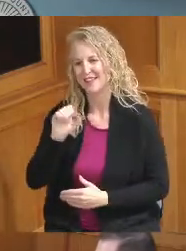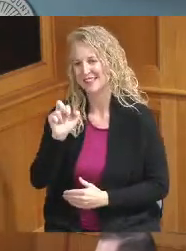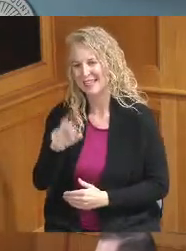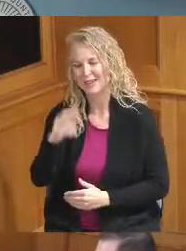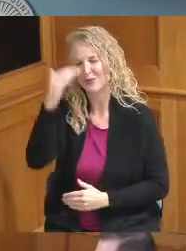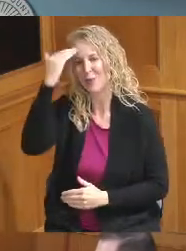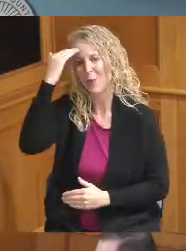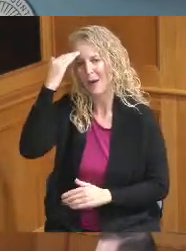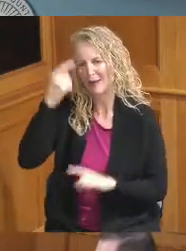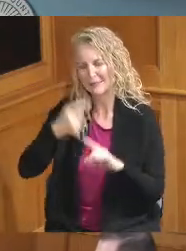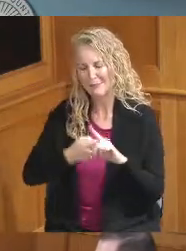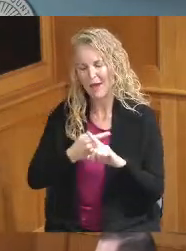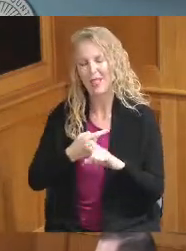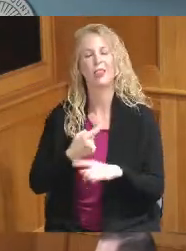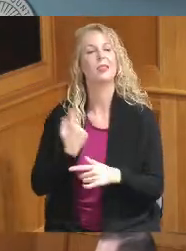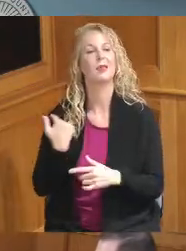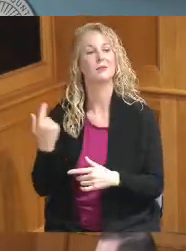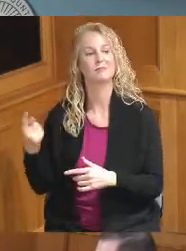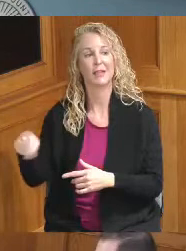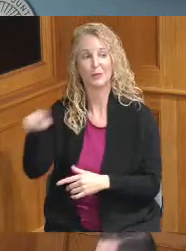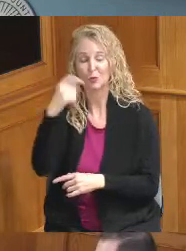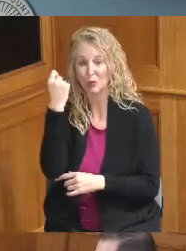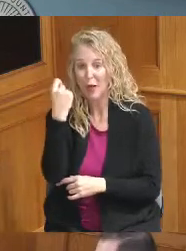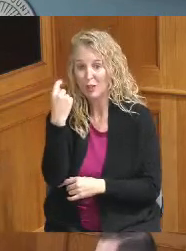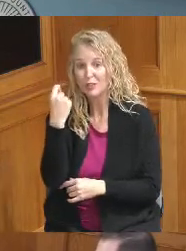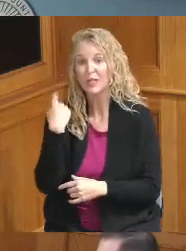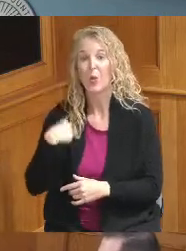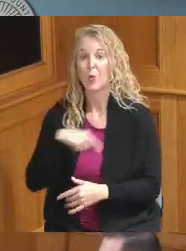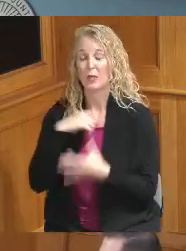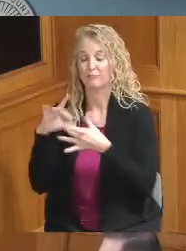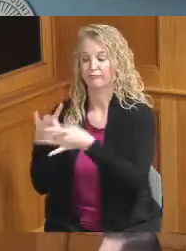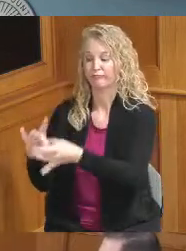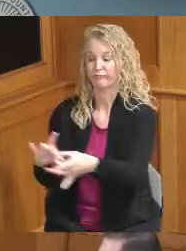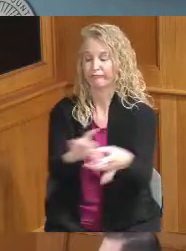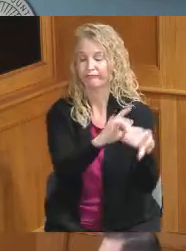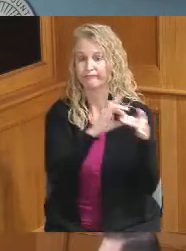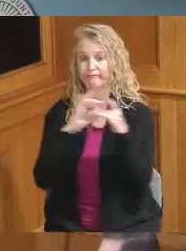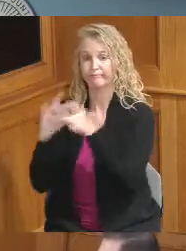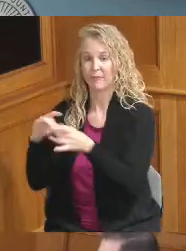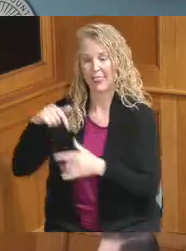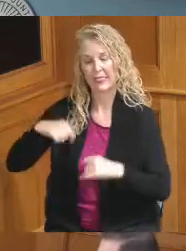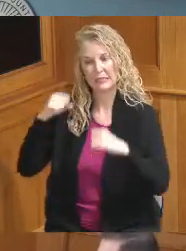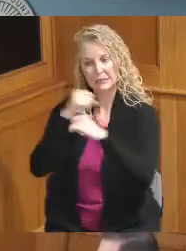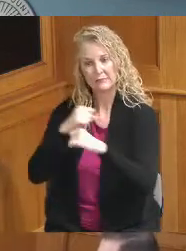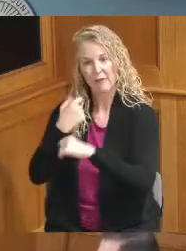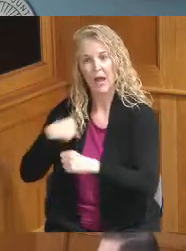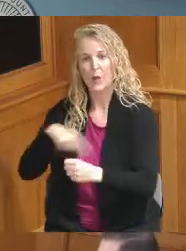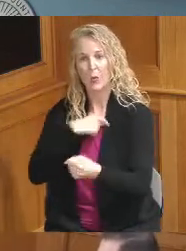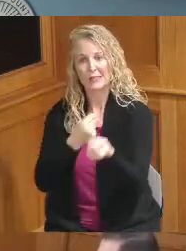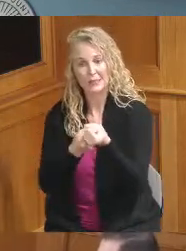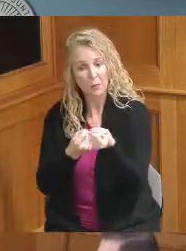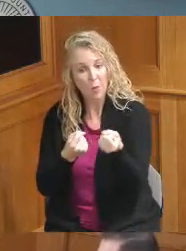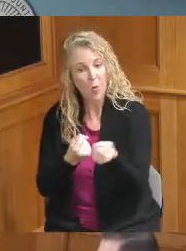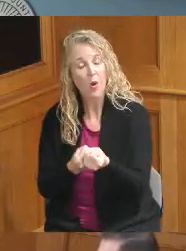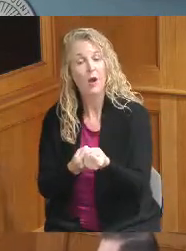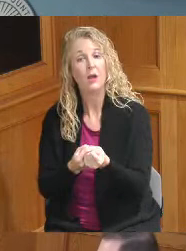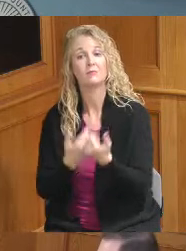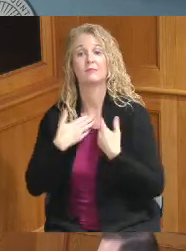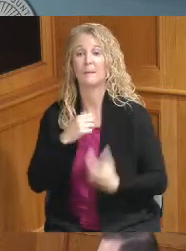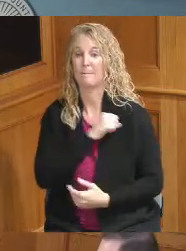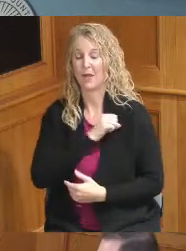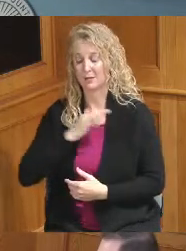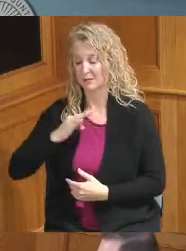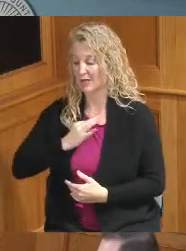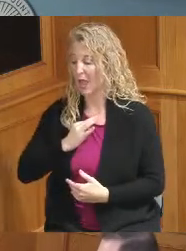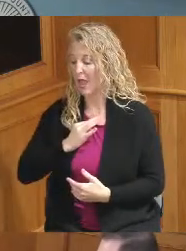awareness and understanding that we are united in the fight with you. I do want to thank my